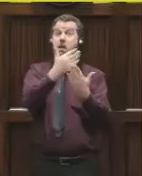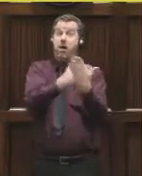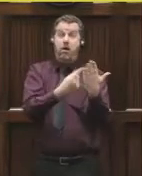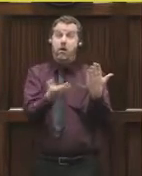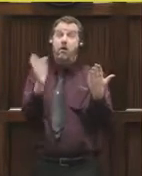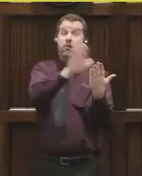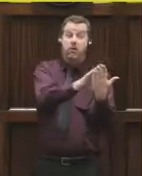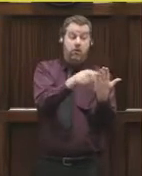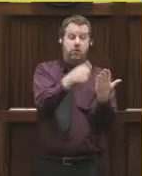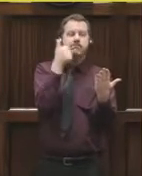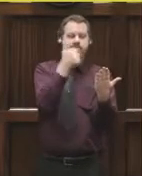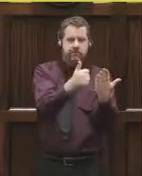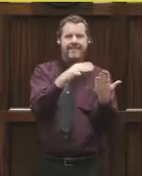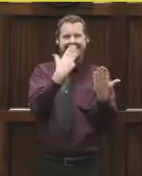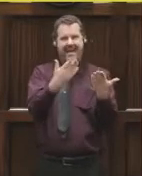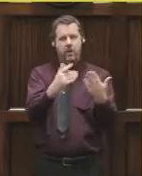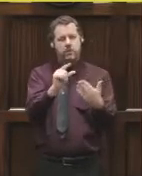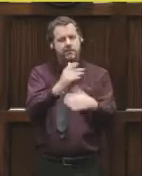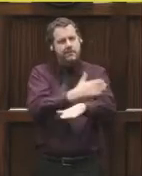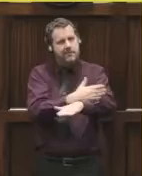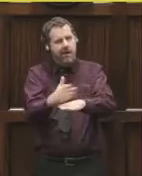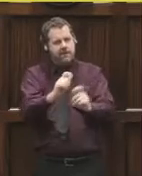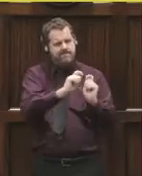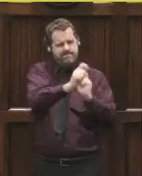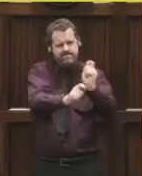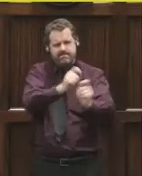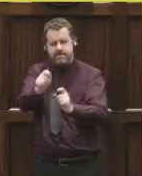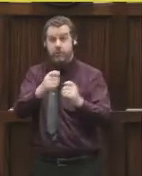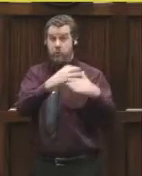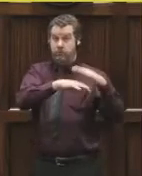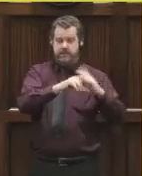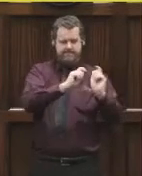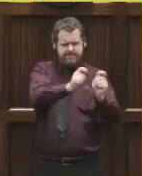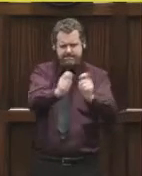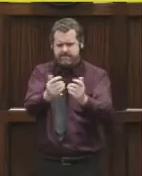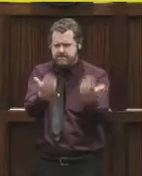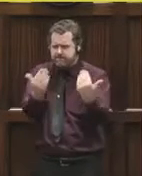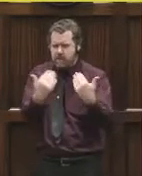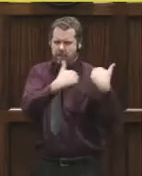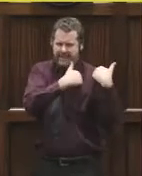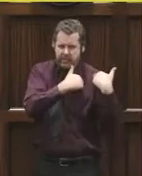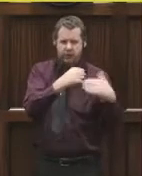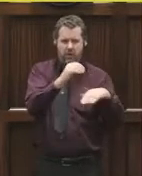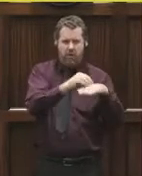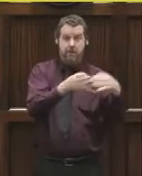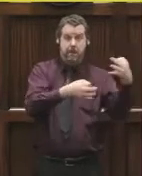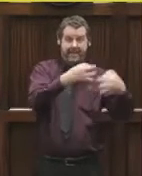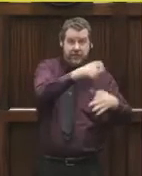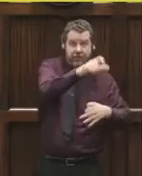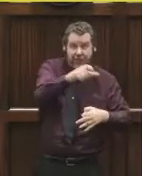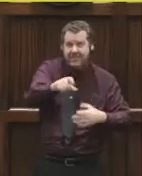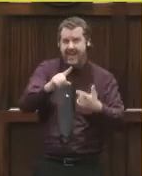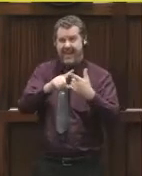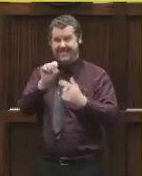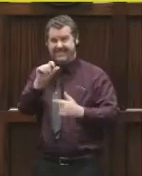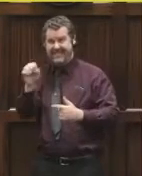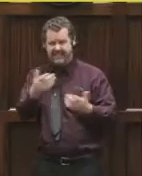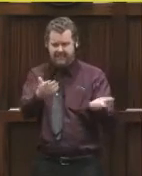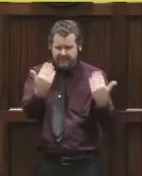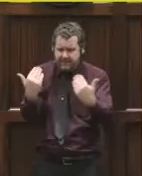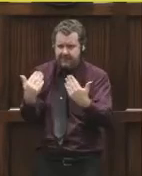put an obligation on the government, on politicians and on the state to ensure